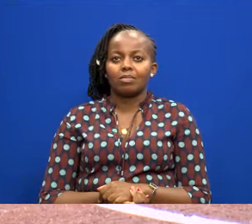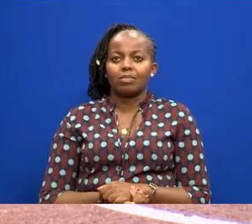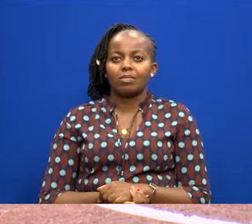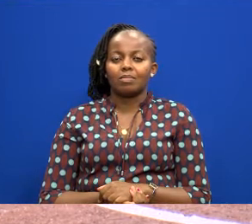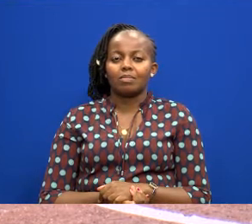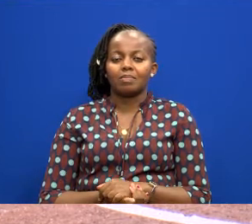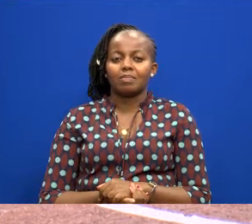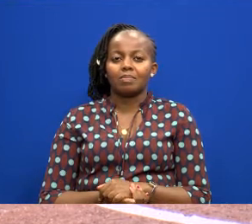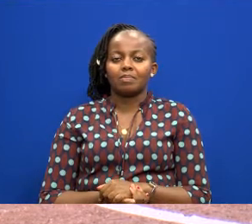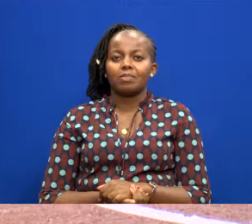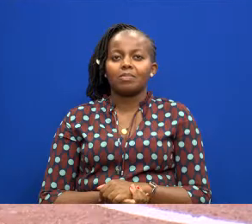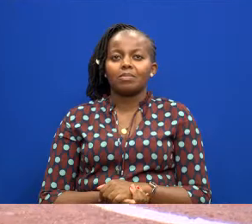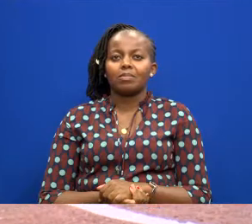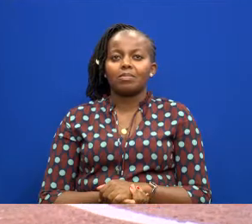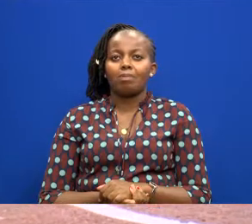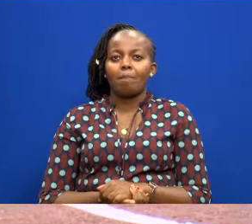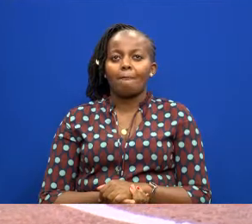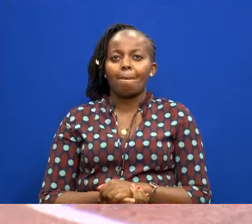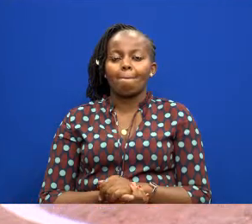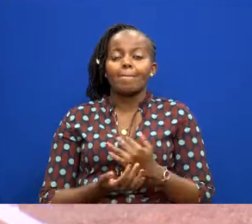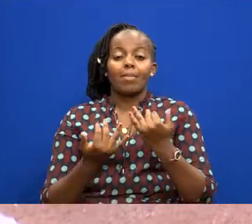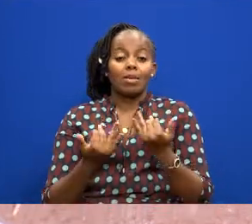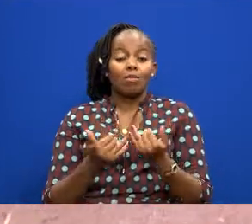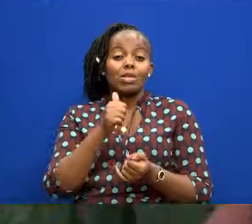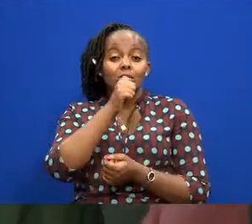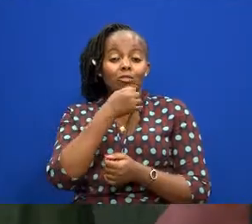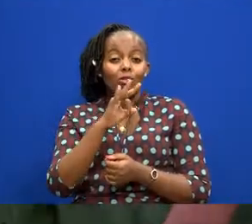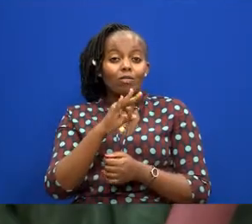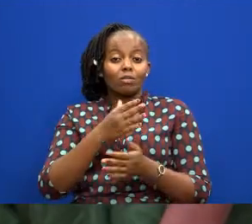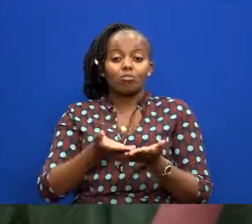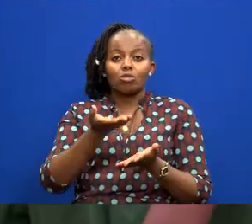So the secret of flipping the stone ni kukosa kuirusha juu sana.